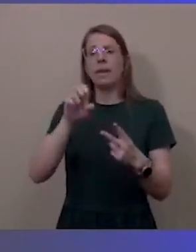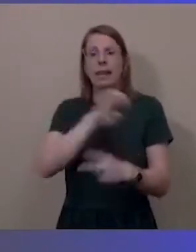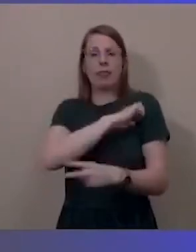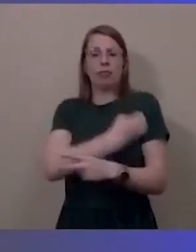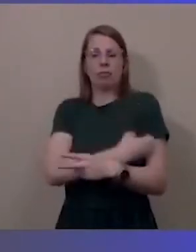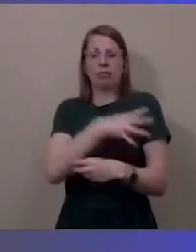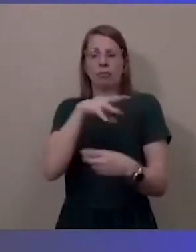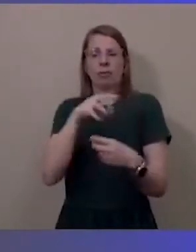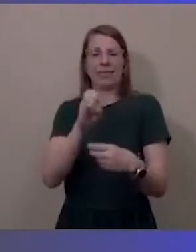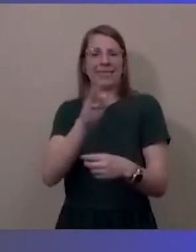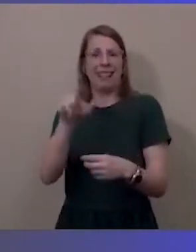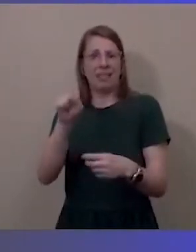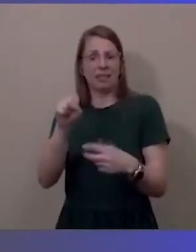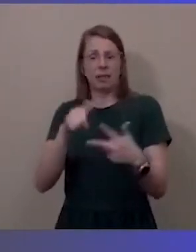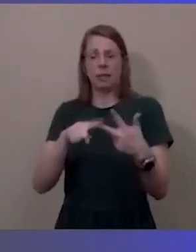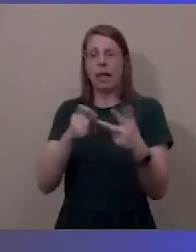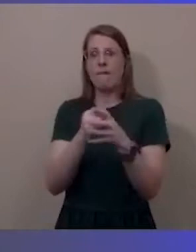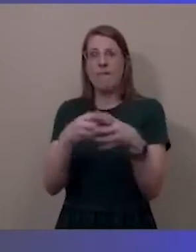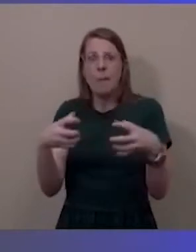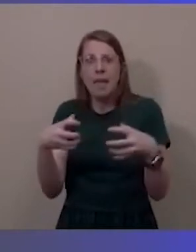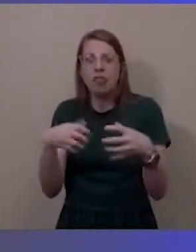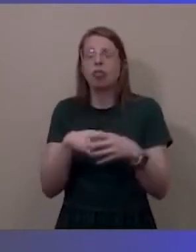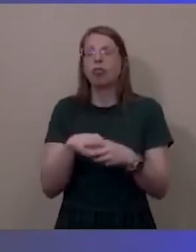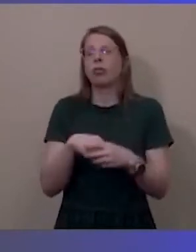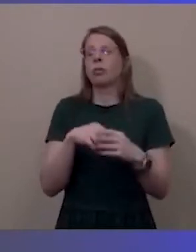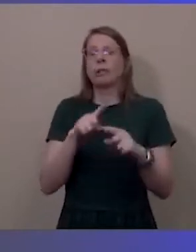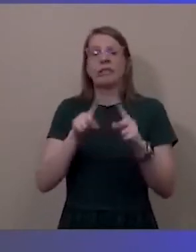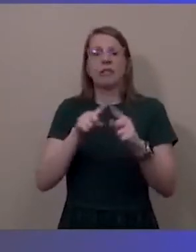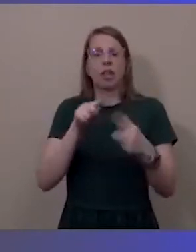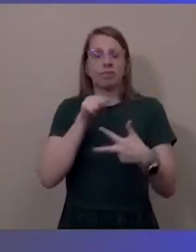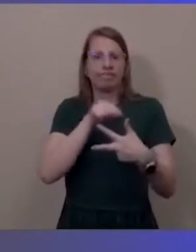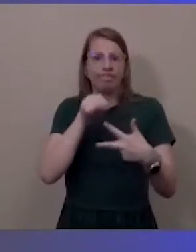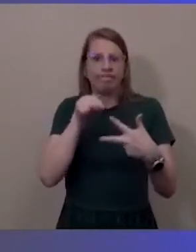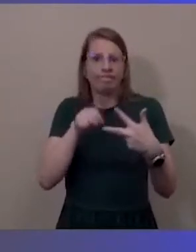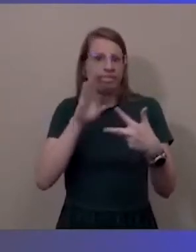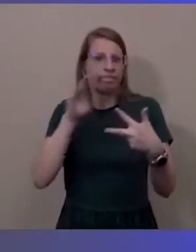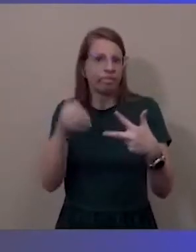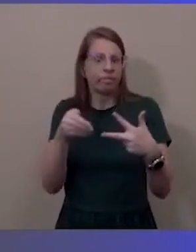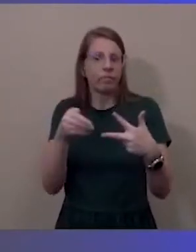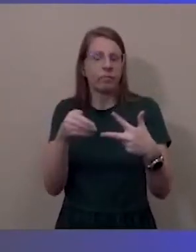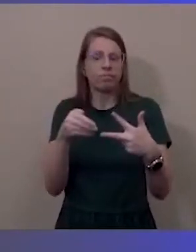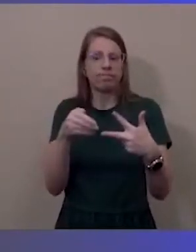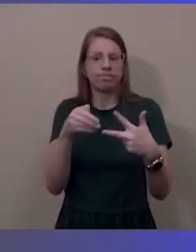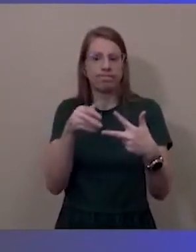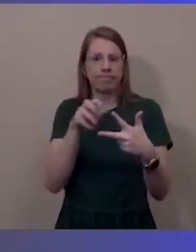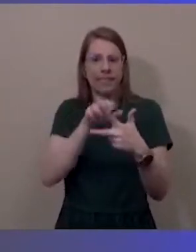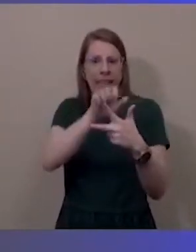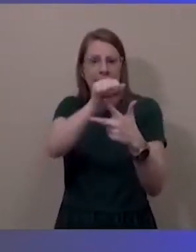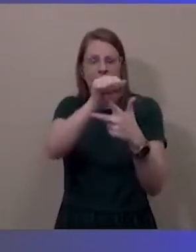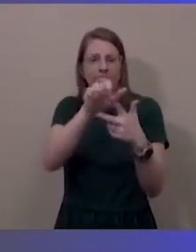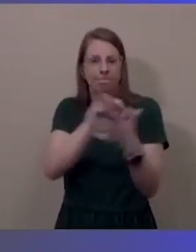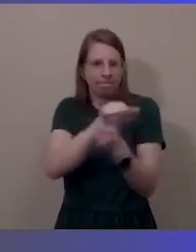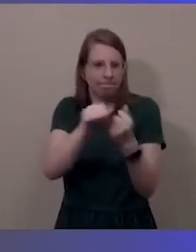So inflammation, a number of different targets like that, where we're now attacking them, going after them.